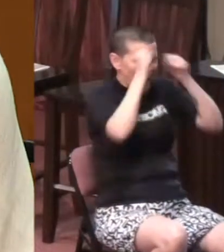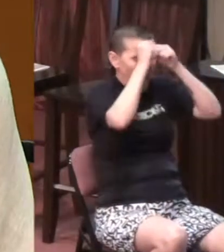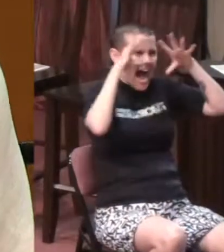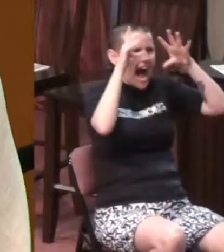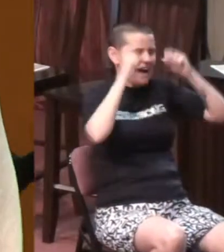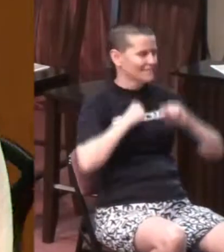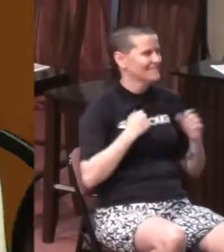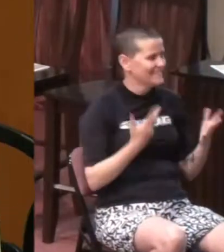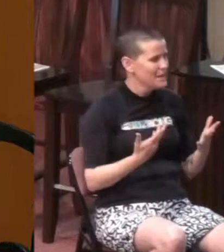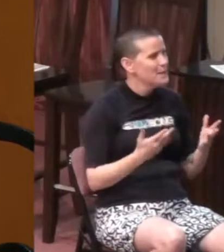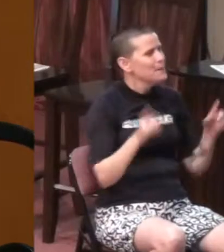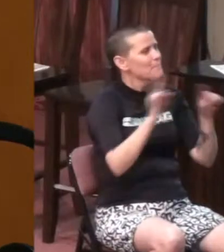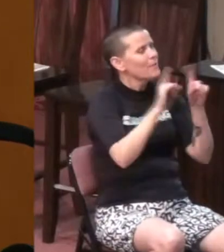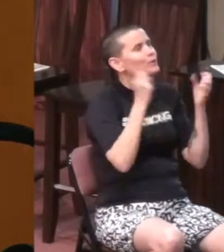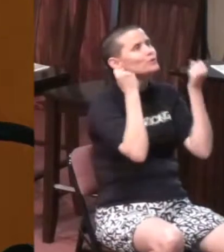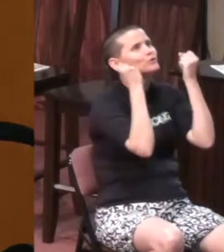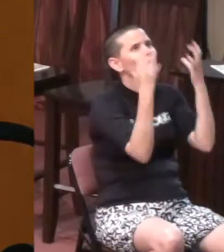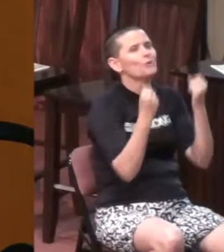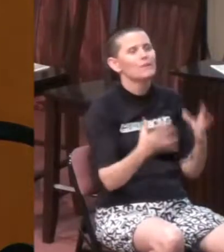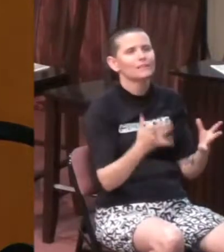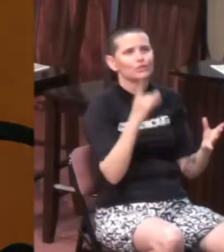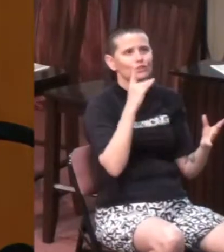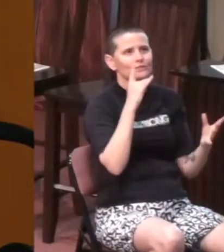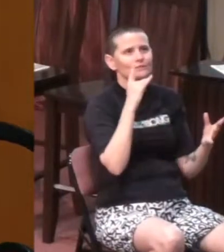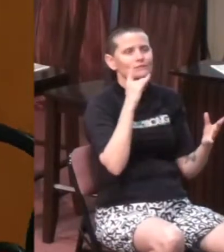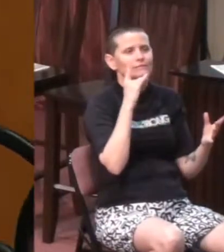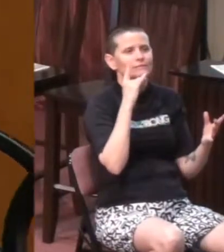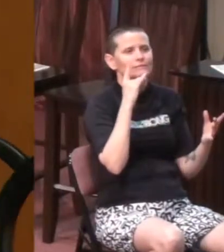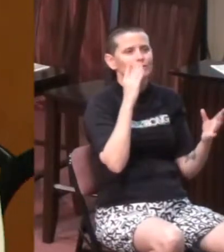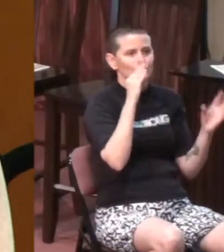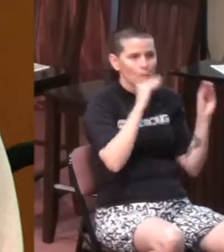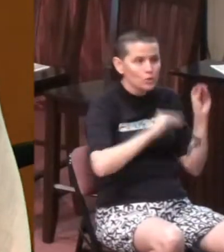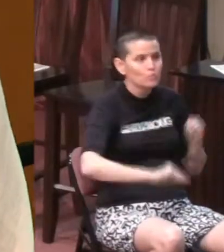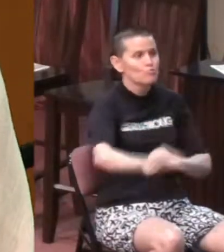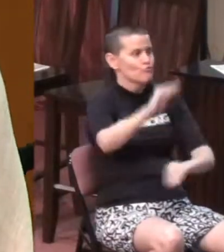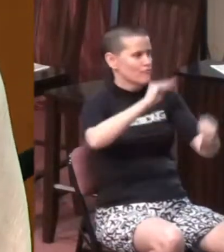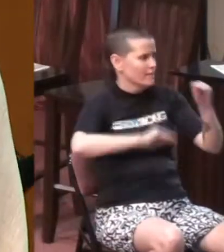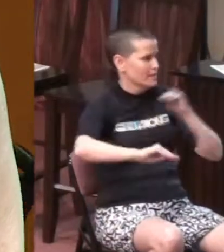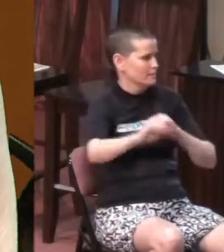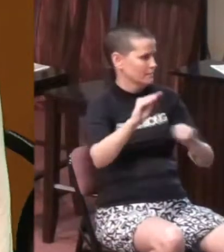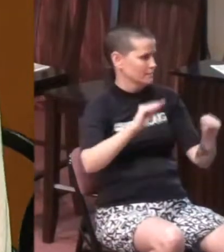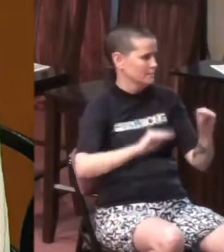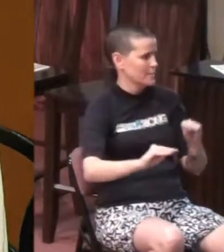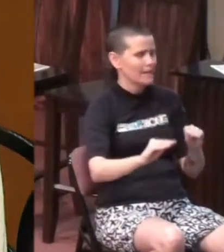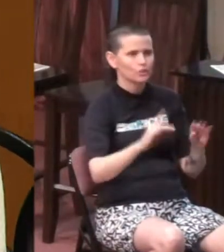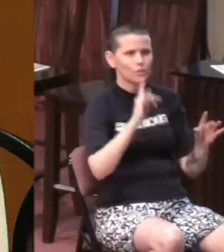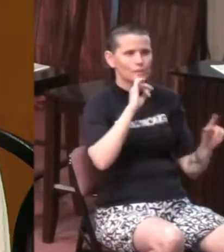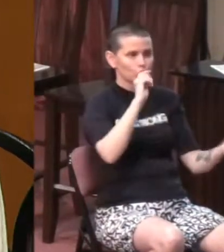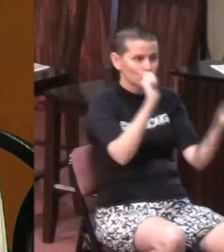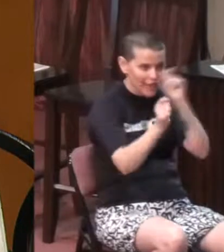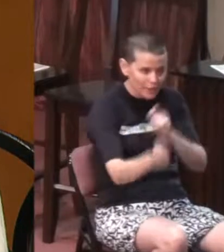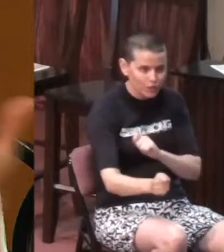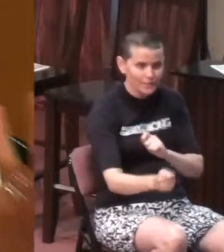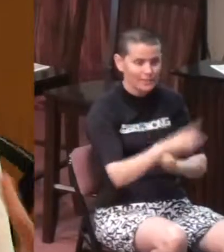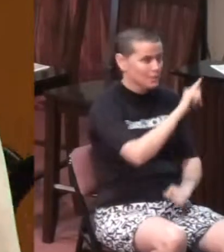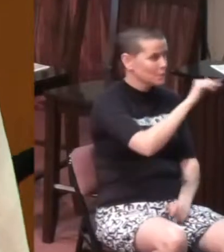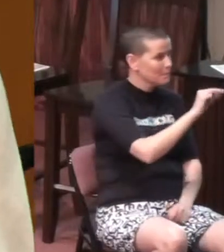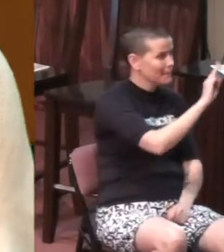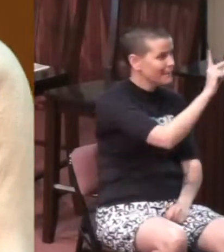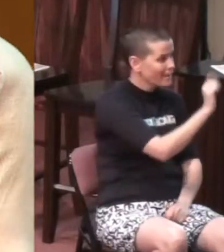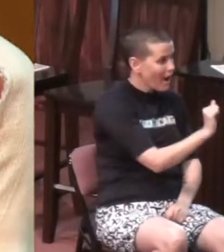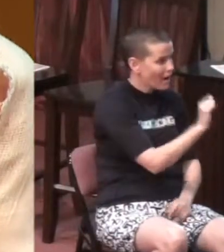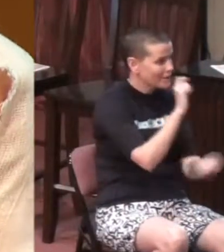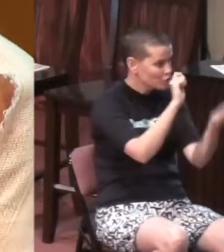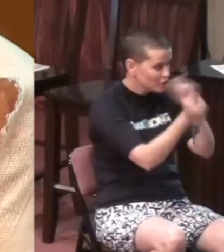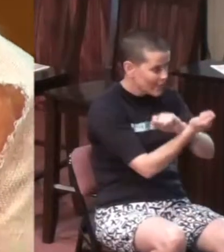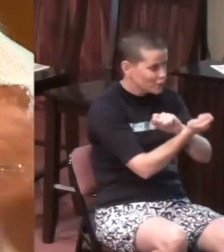so much moving so fast, so much moving so fast. I mean, Tamika has just said that she's moving to be